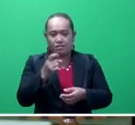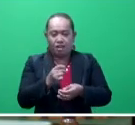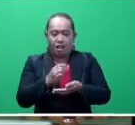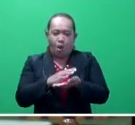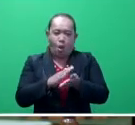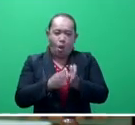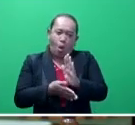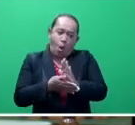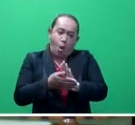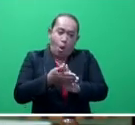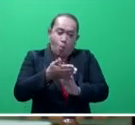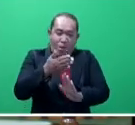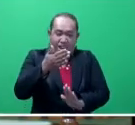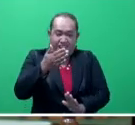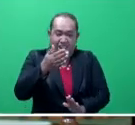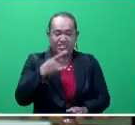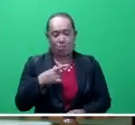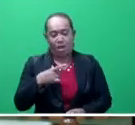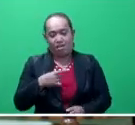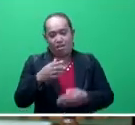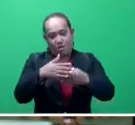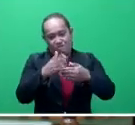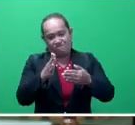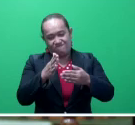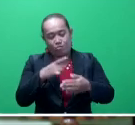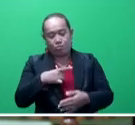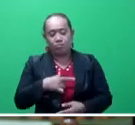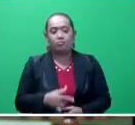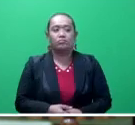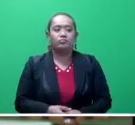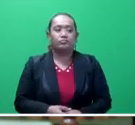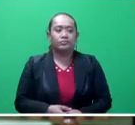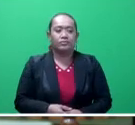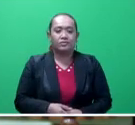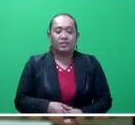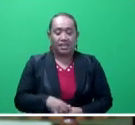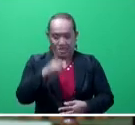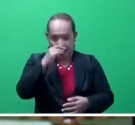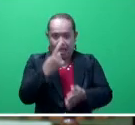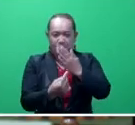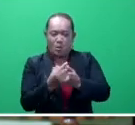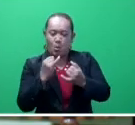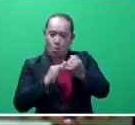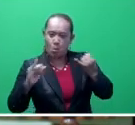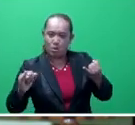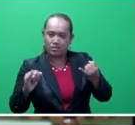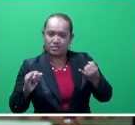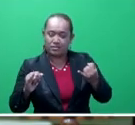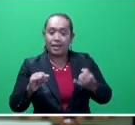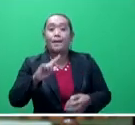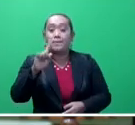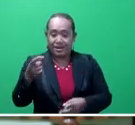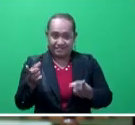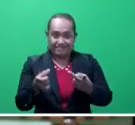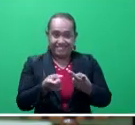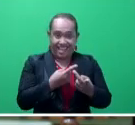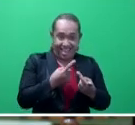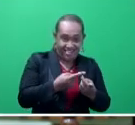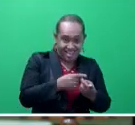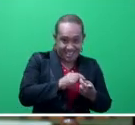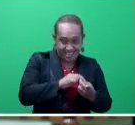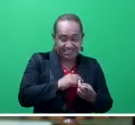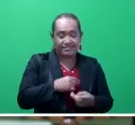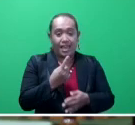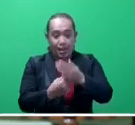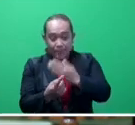fully transparent about the consequences of that worst-case scenario. Alternatively, if we do reopen and